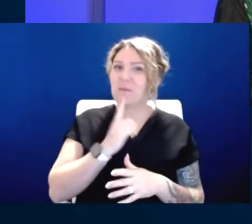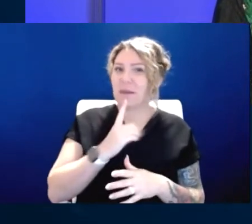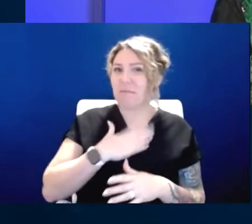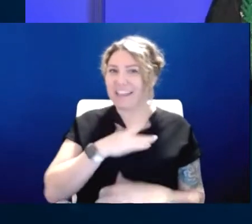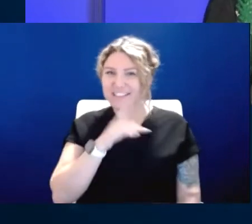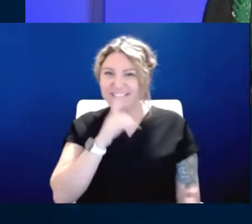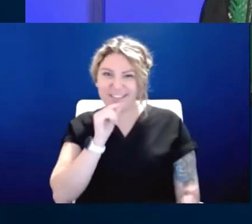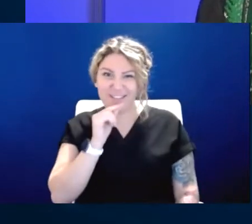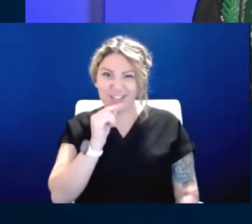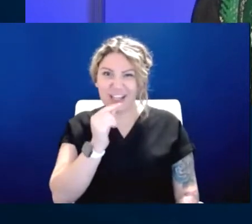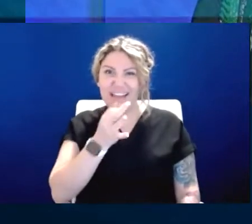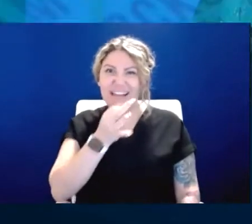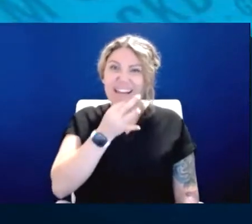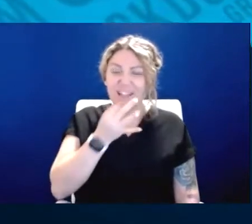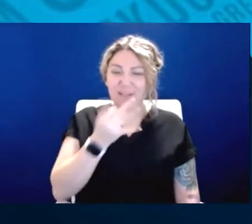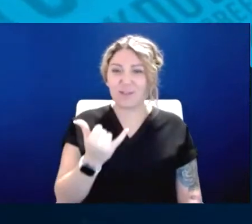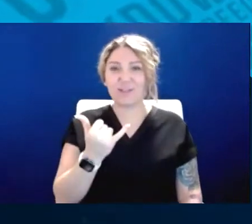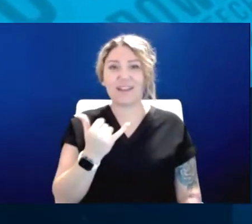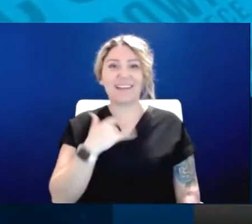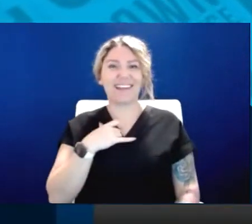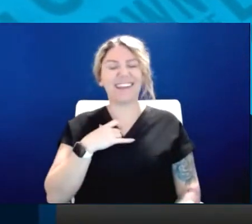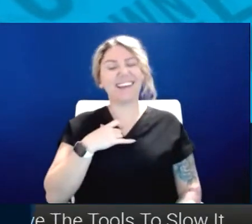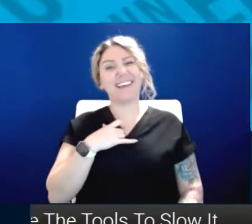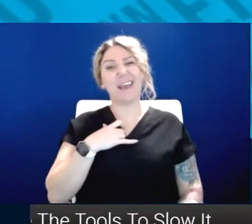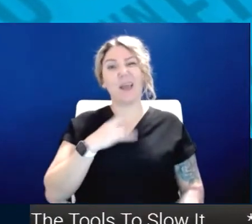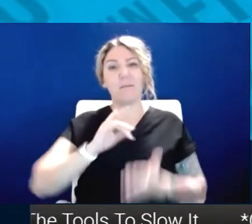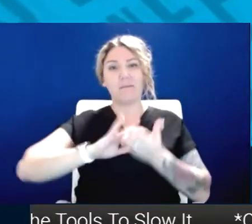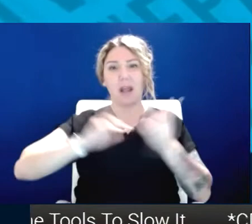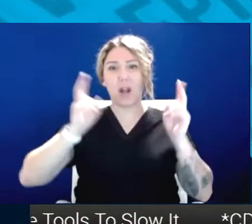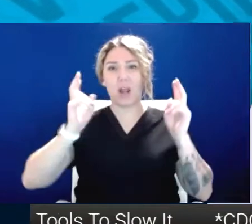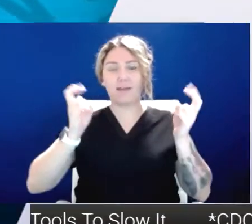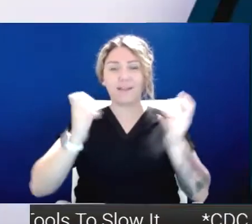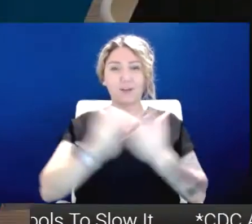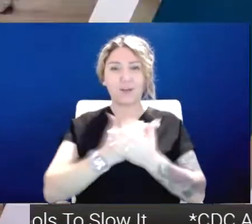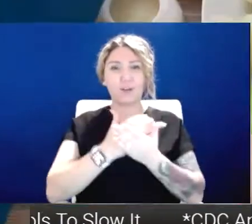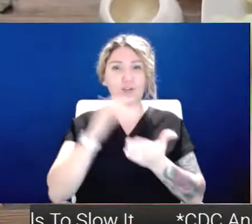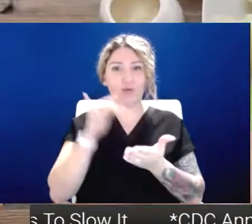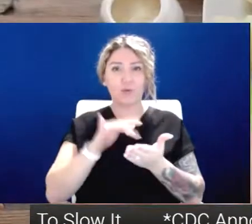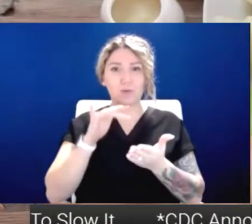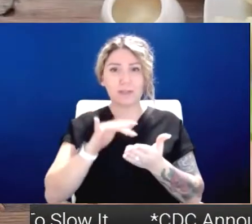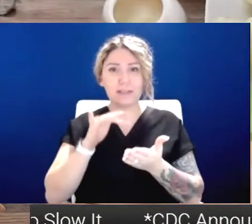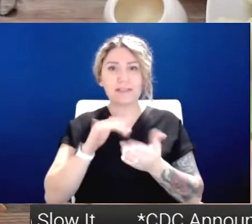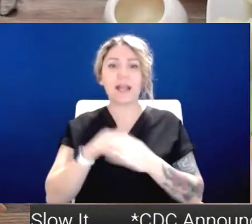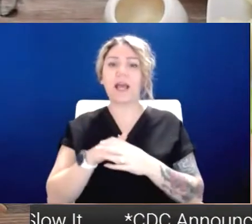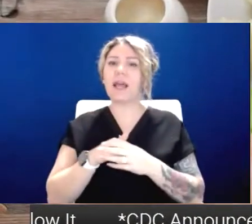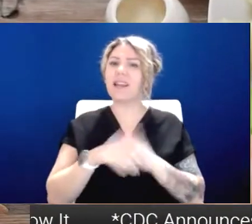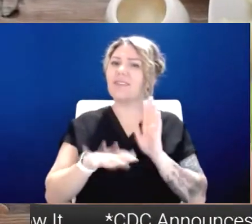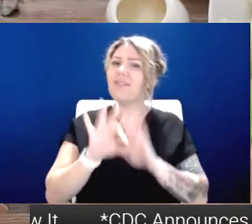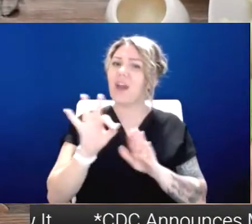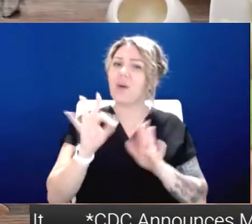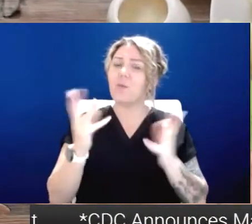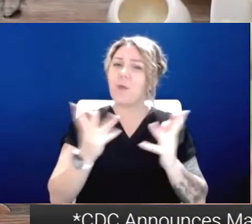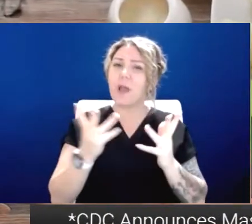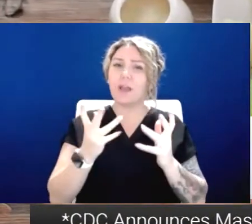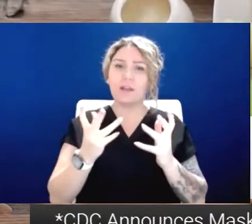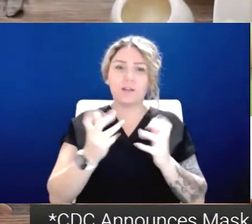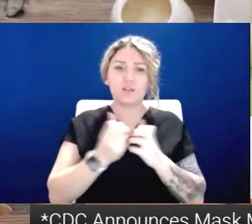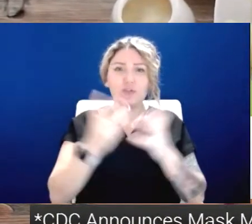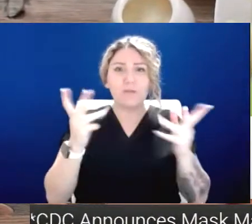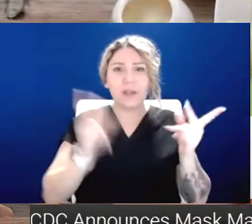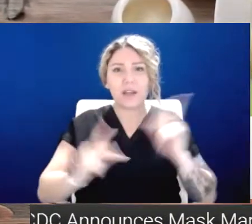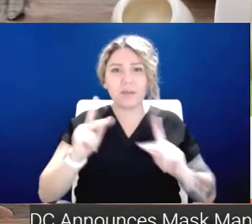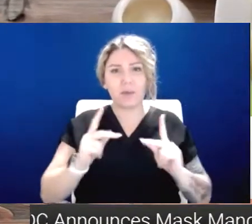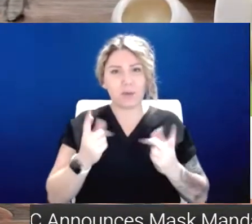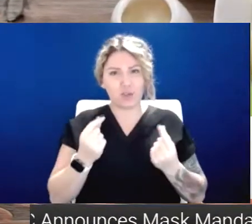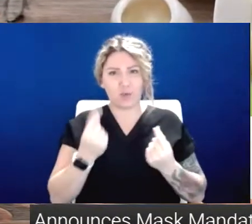So in medical headlines today, so a new study has found that too many people are actually doing one thing before